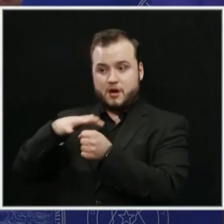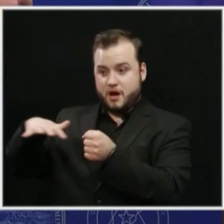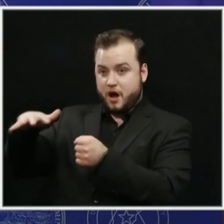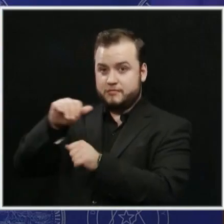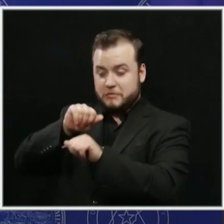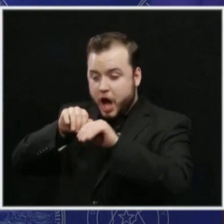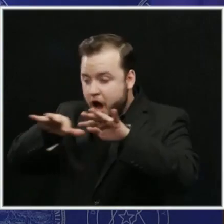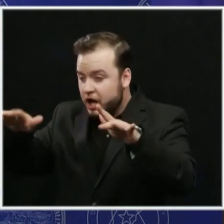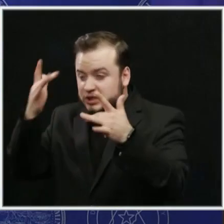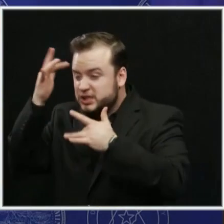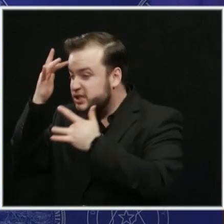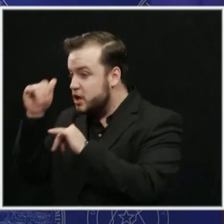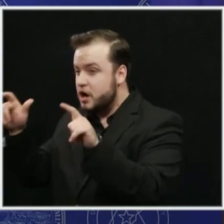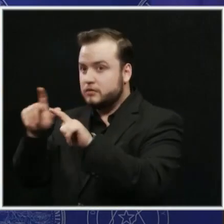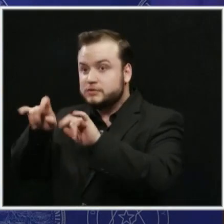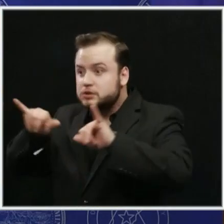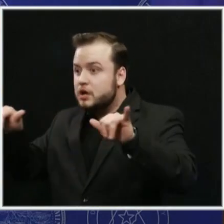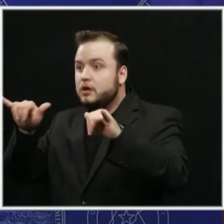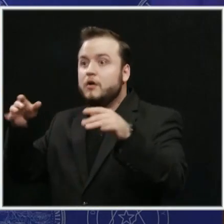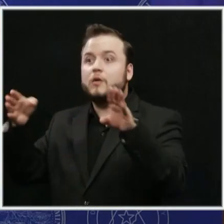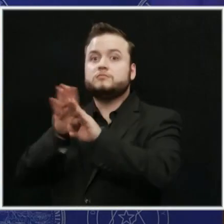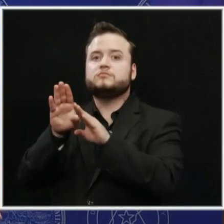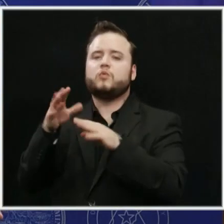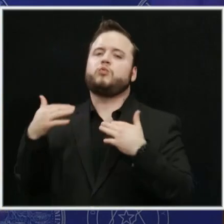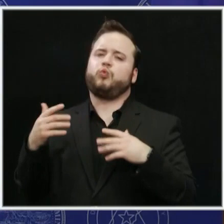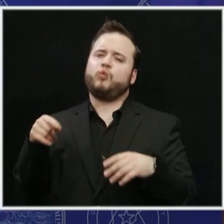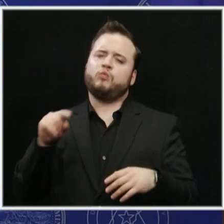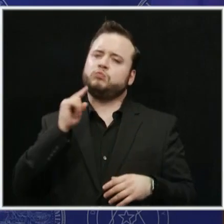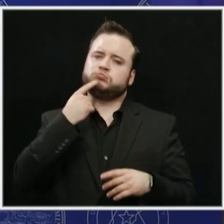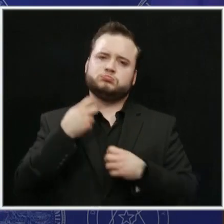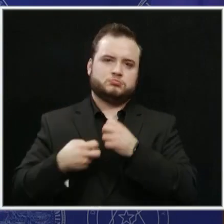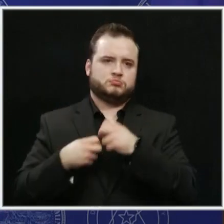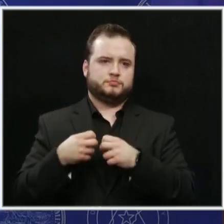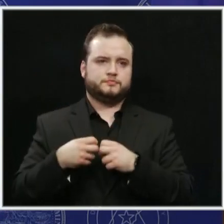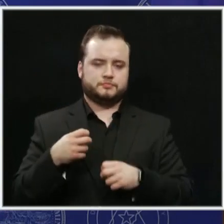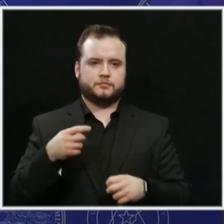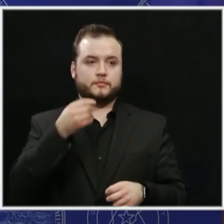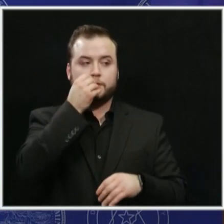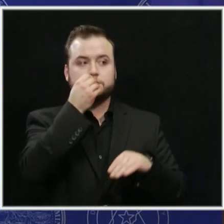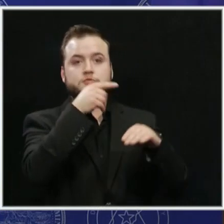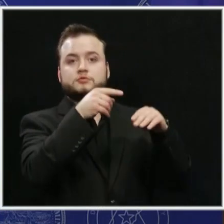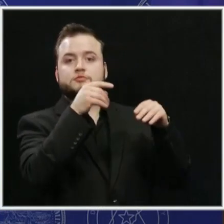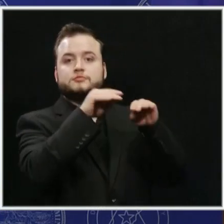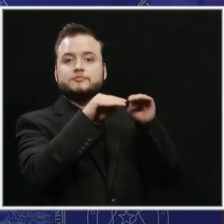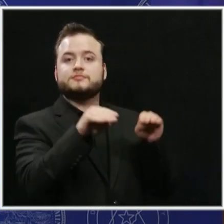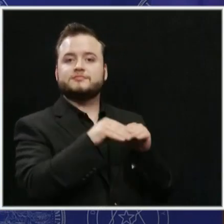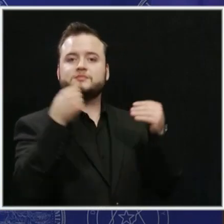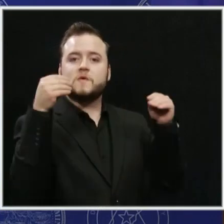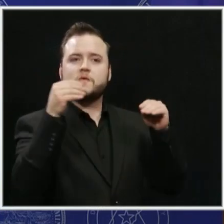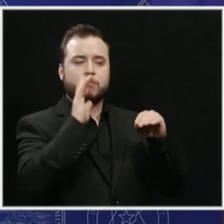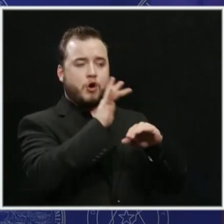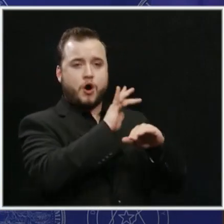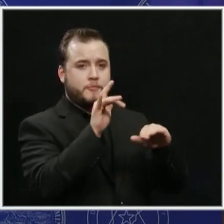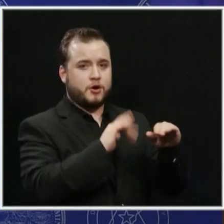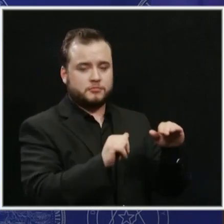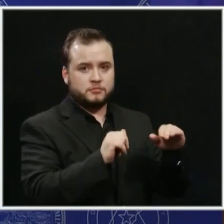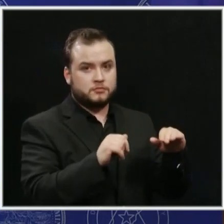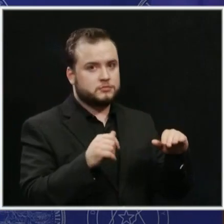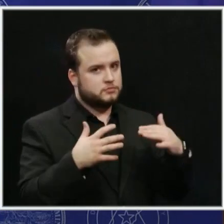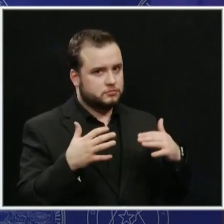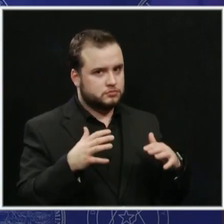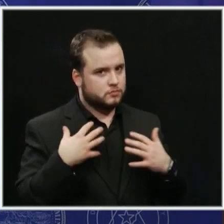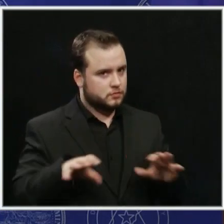see the shortages in the grocery stores. So, just so everyone out there, Minnesota's moving on this. We believe the